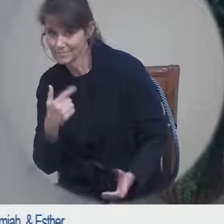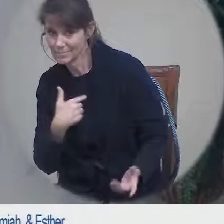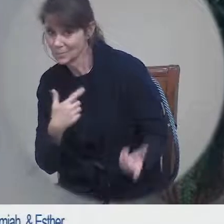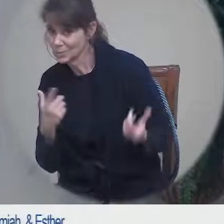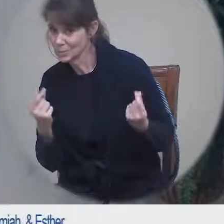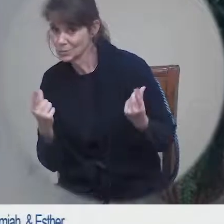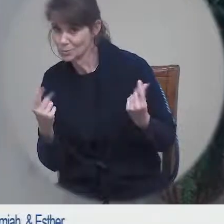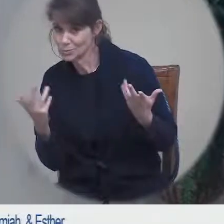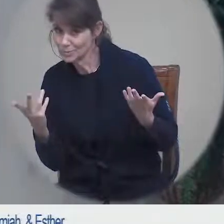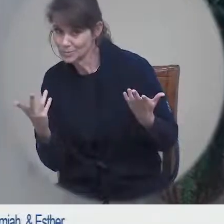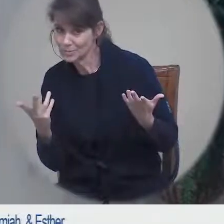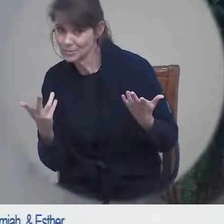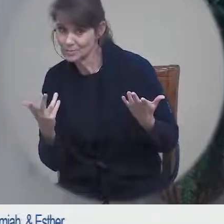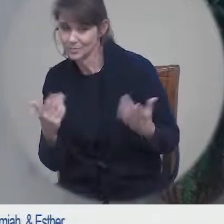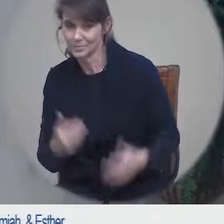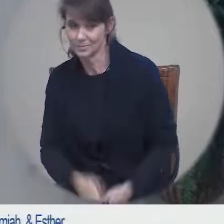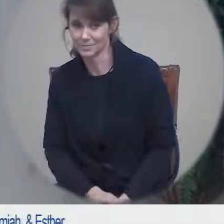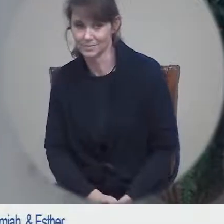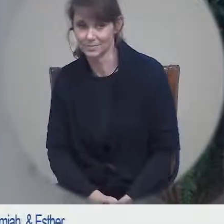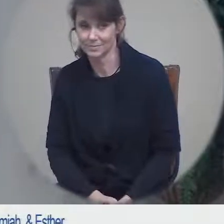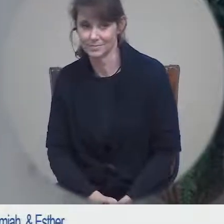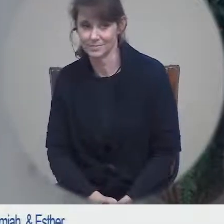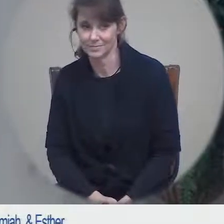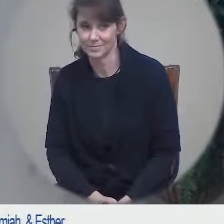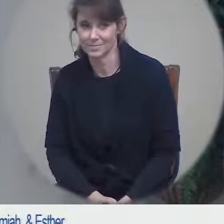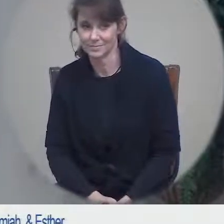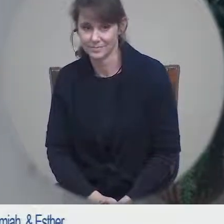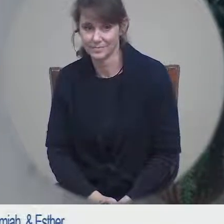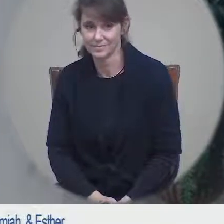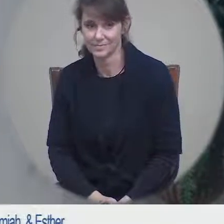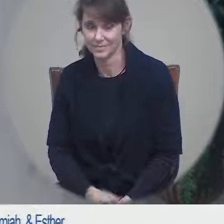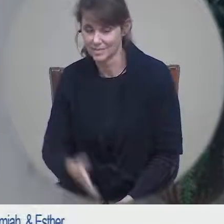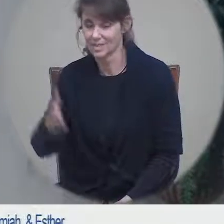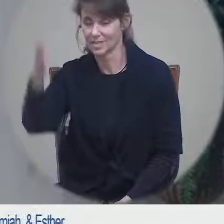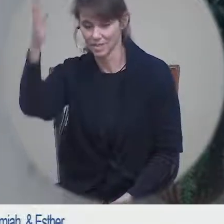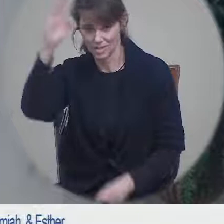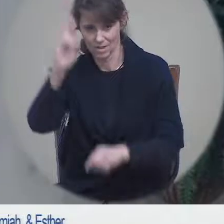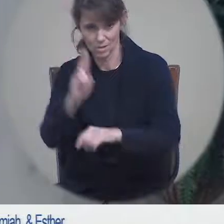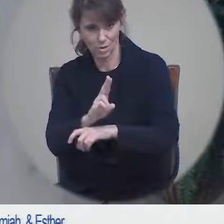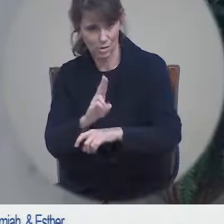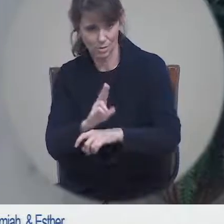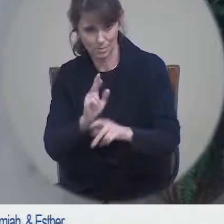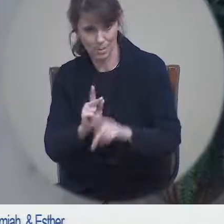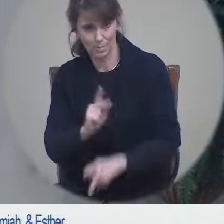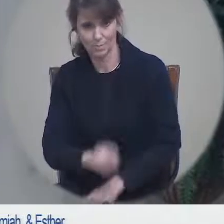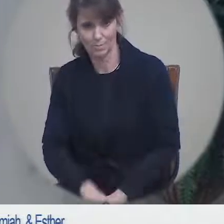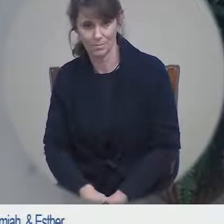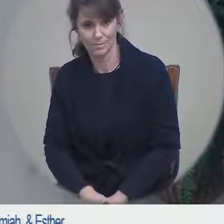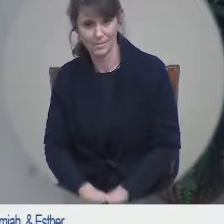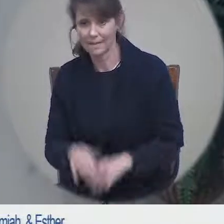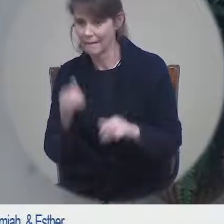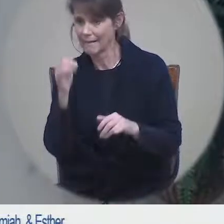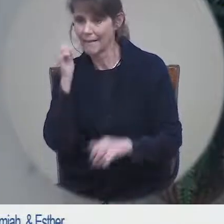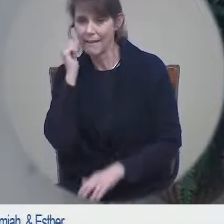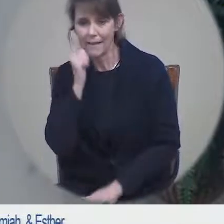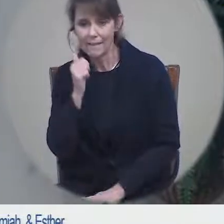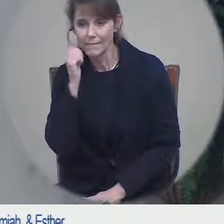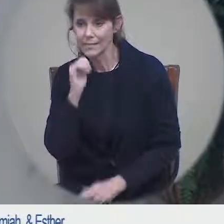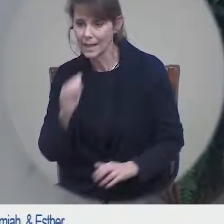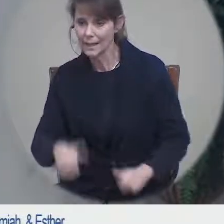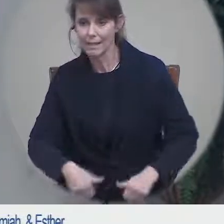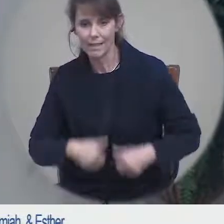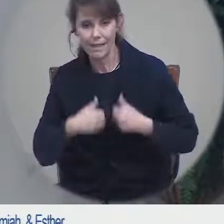saving a whole nationality, something that's broad and great and huge as that. I'm talking about everyday